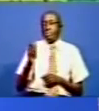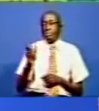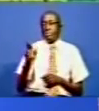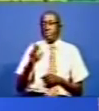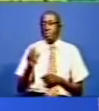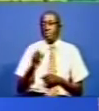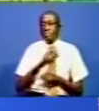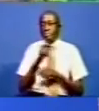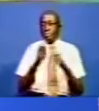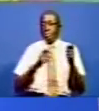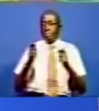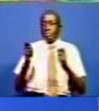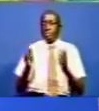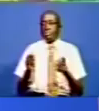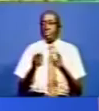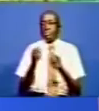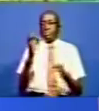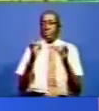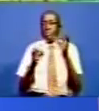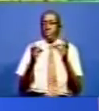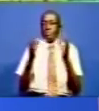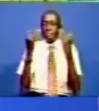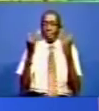administrators, but also judges and magistrates.